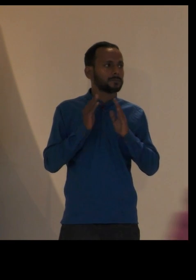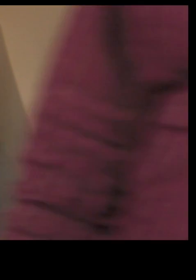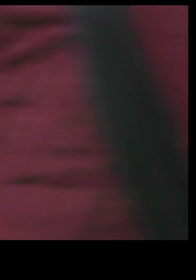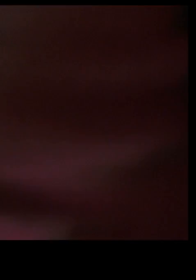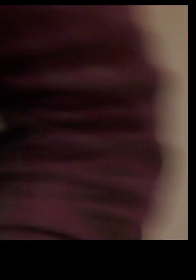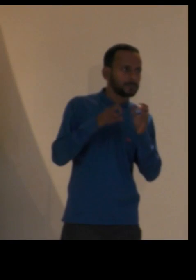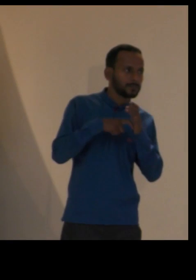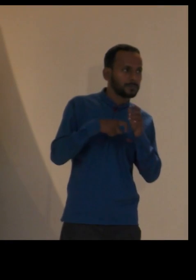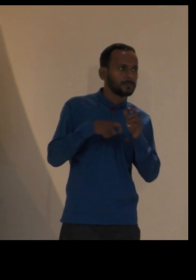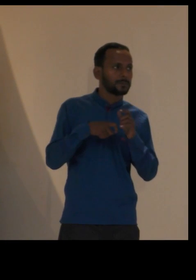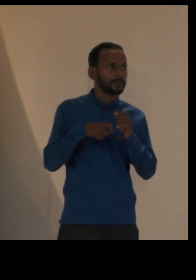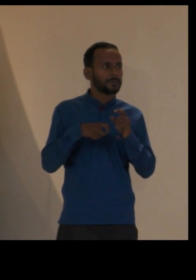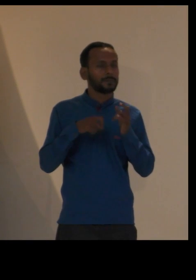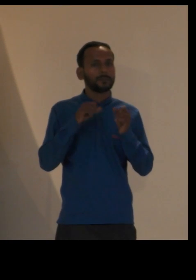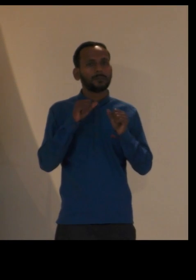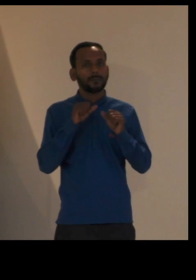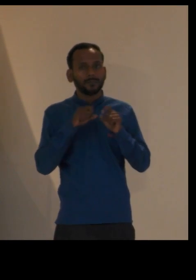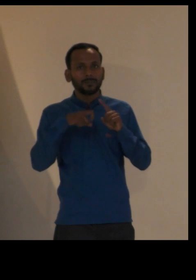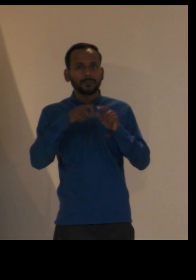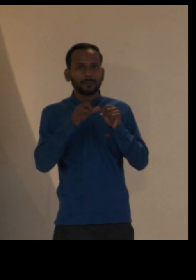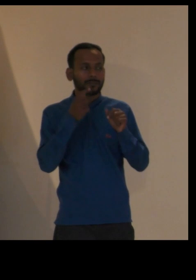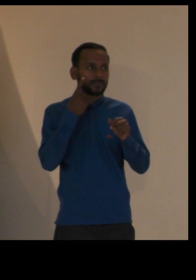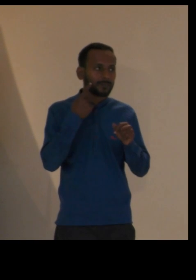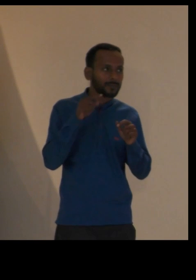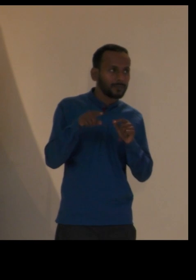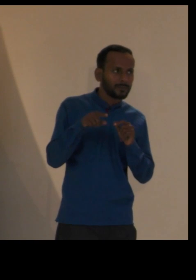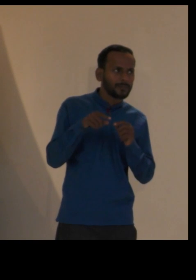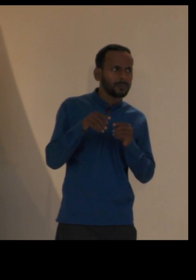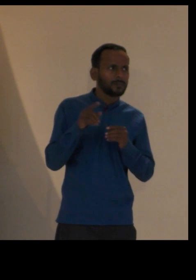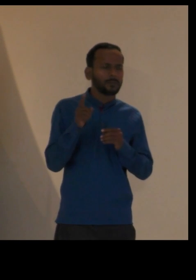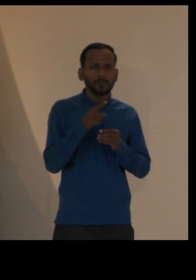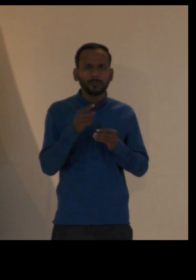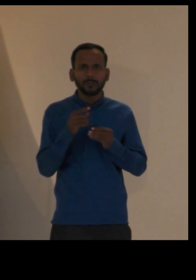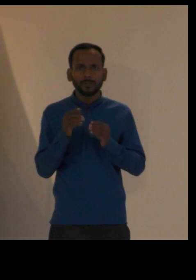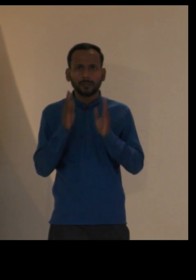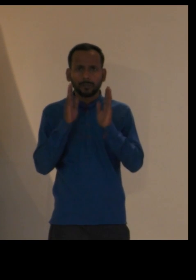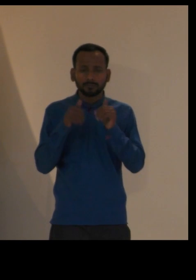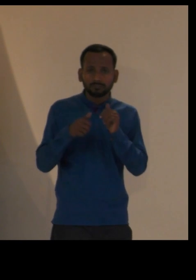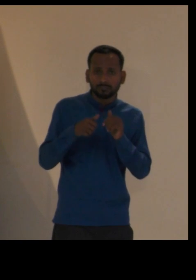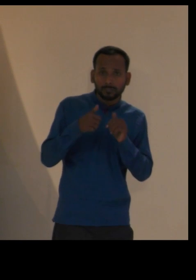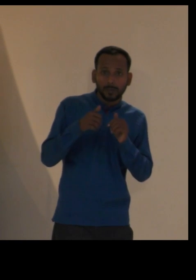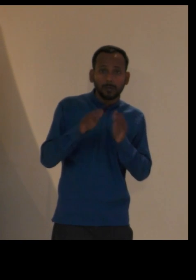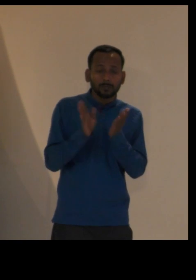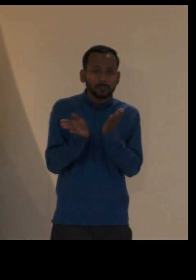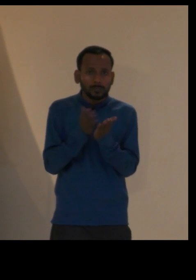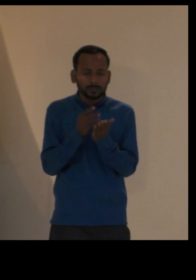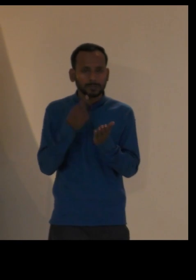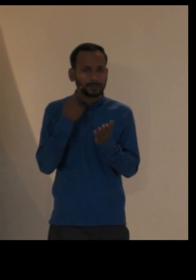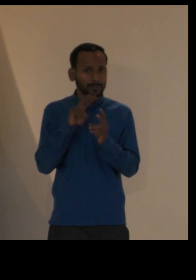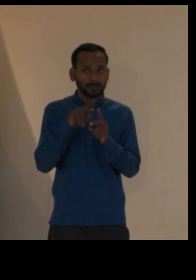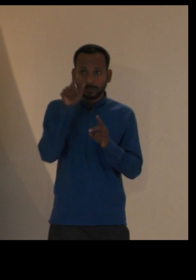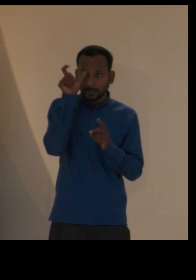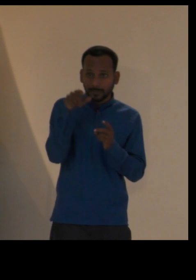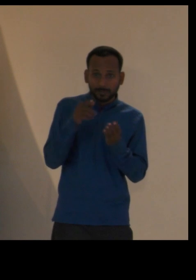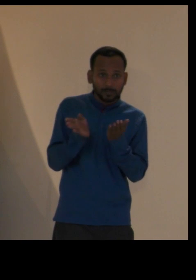in the sense that an archive is not something which is consciously created. You write a book, the notes